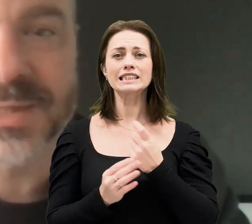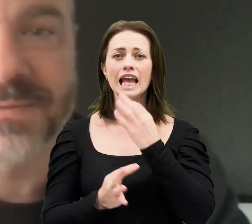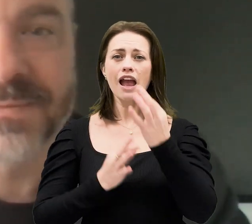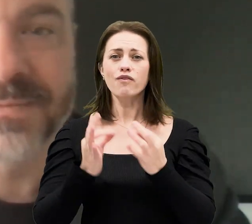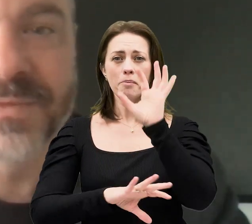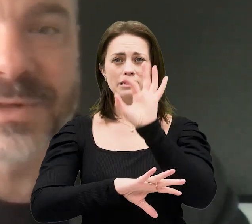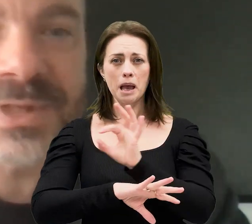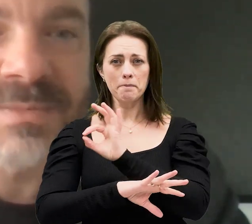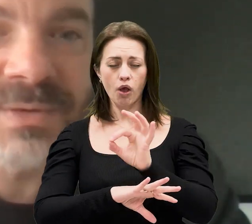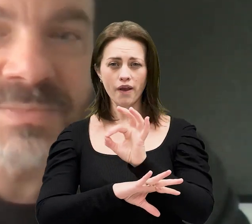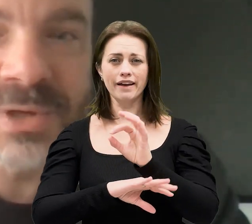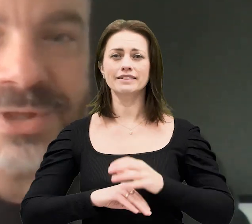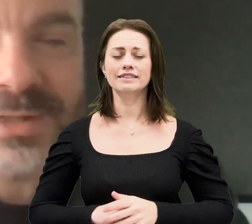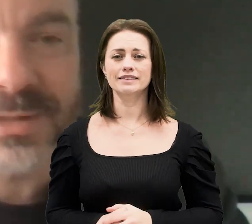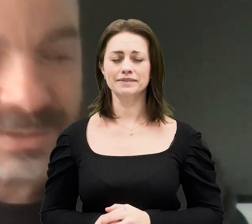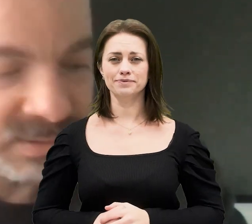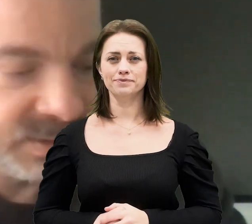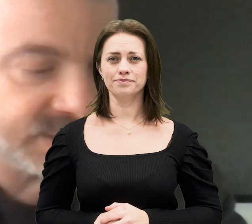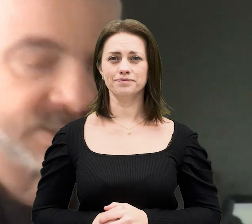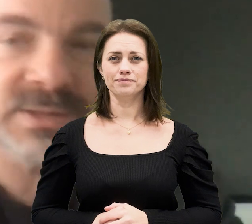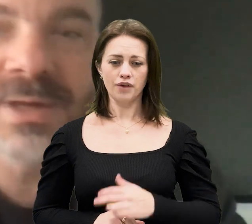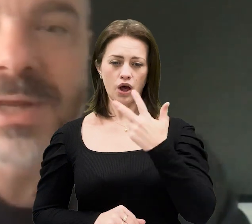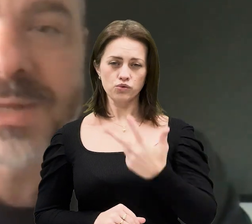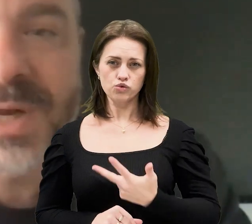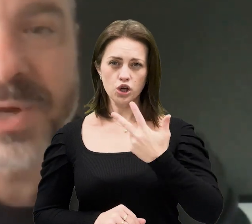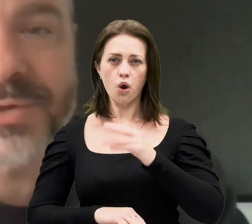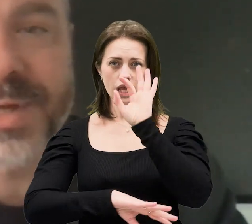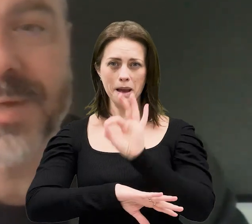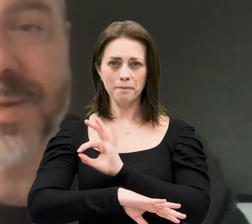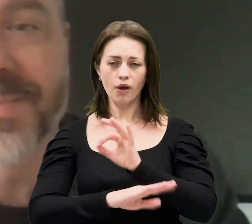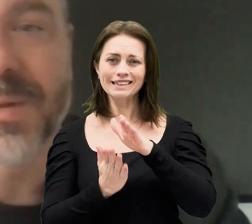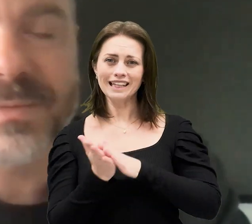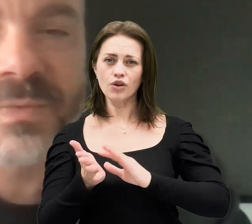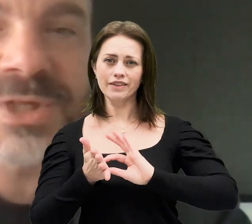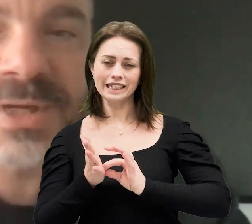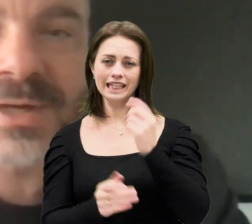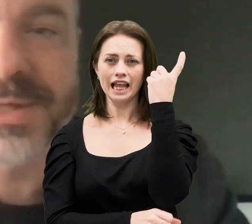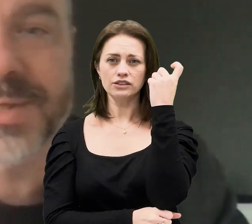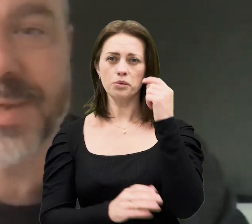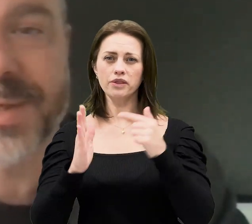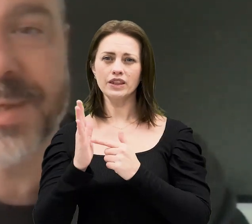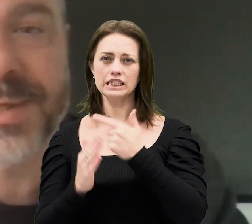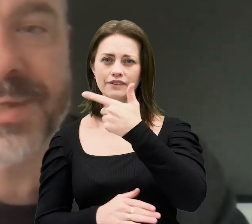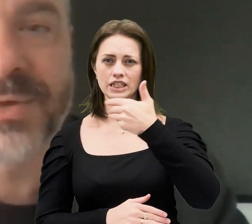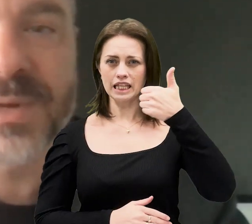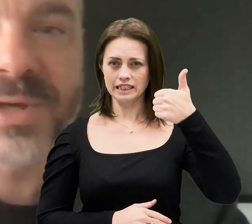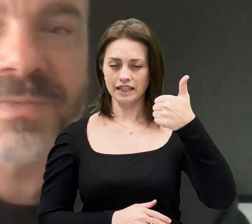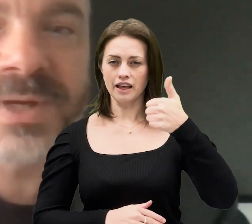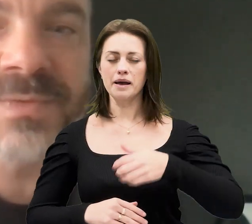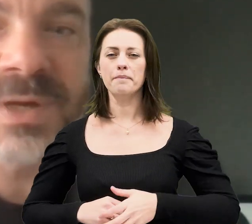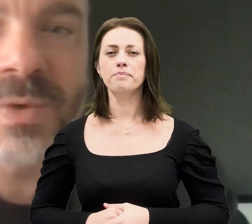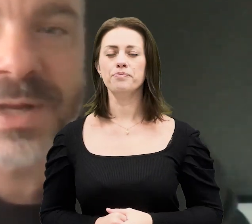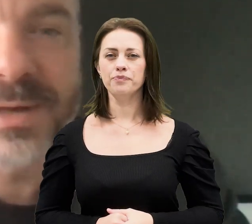say some words about the project. So this is a 3-year project which started in